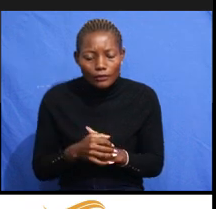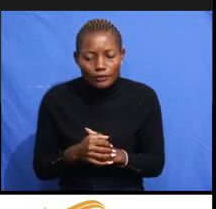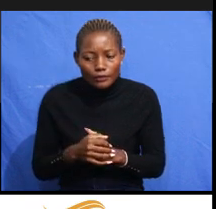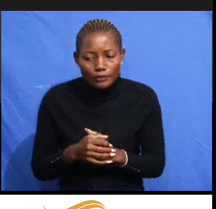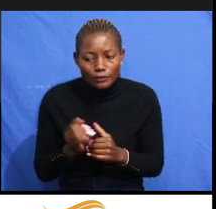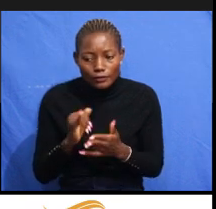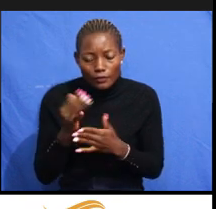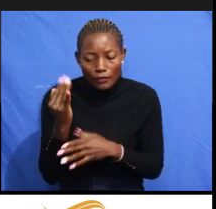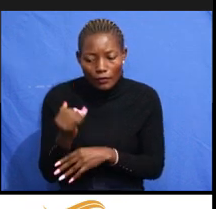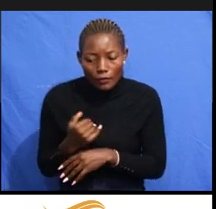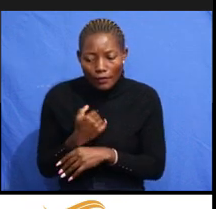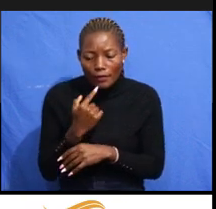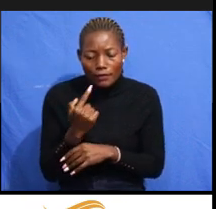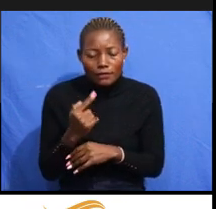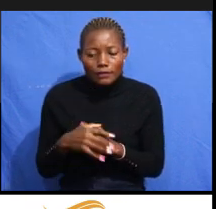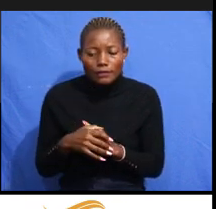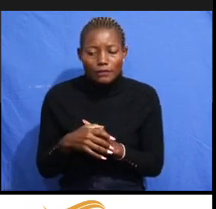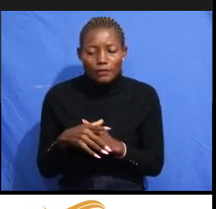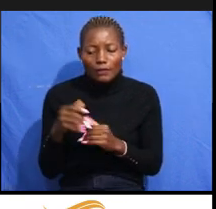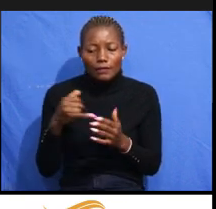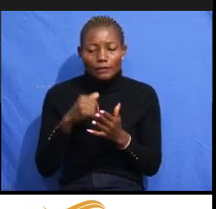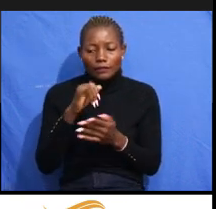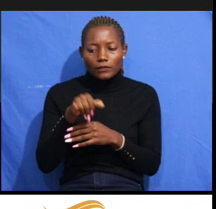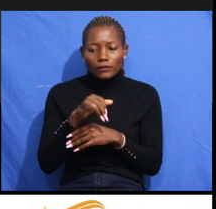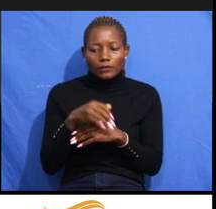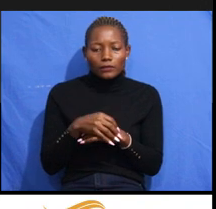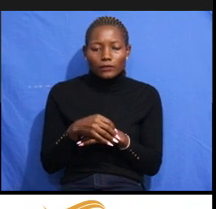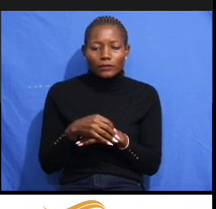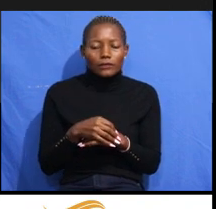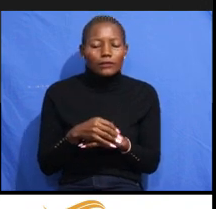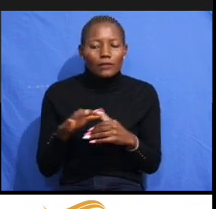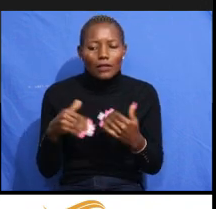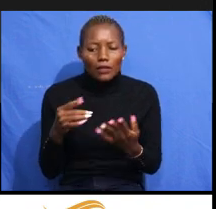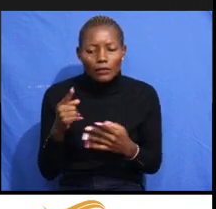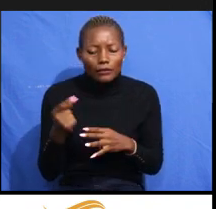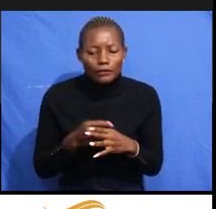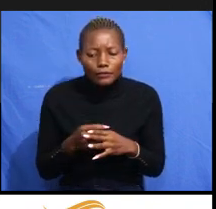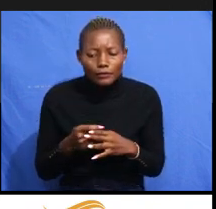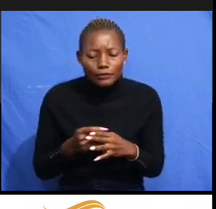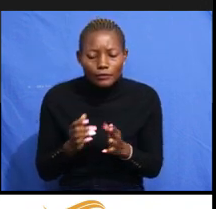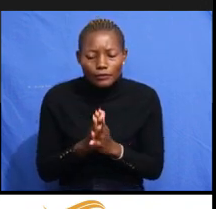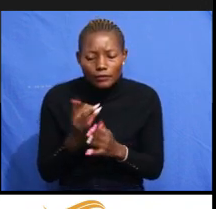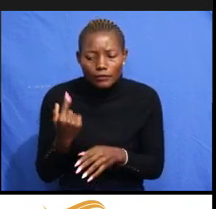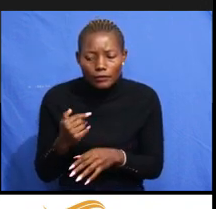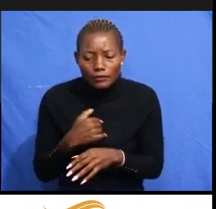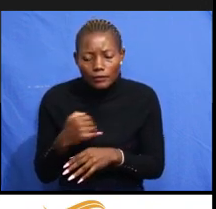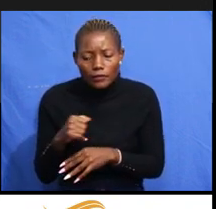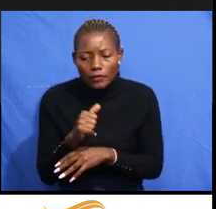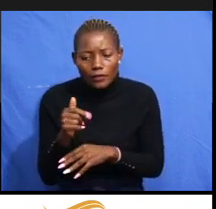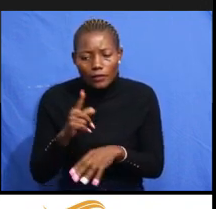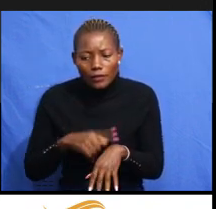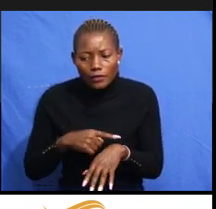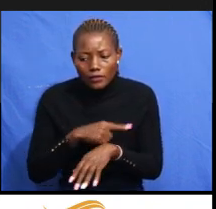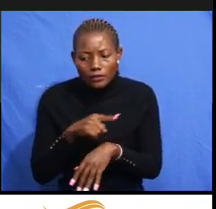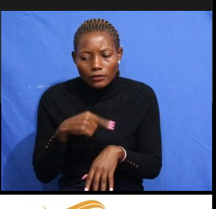Yeah, that's why I'm saying loading is just the volumes of training. Right, You yeah. see, yeah, but there are times when you are